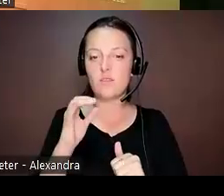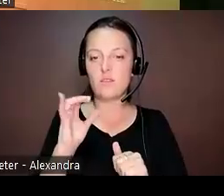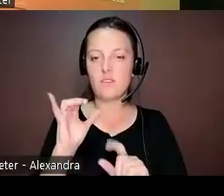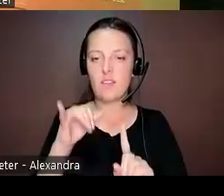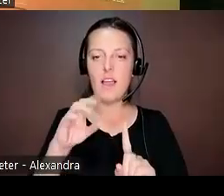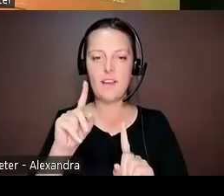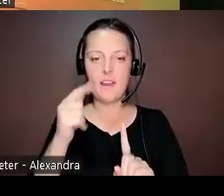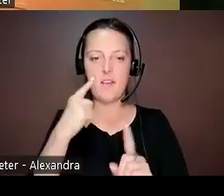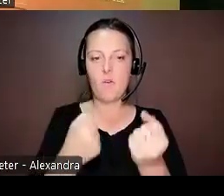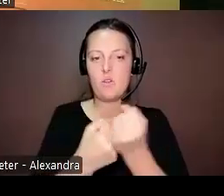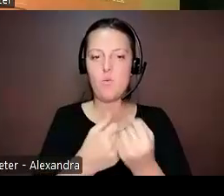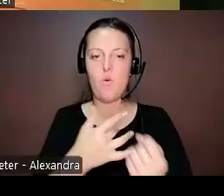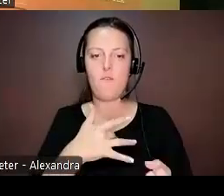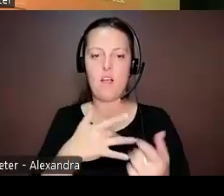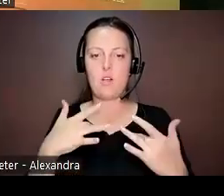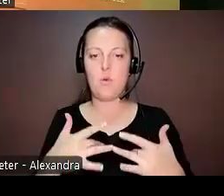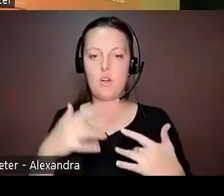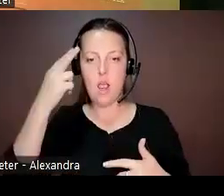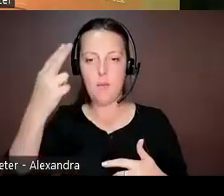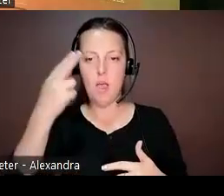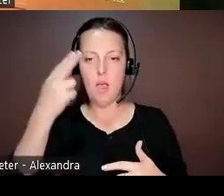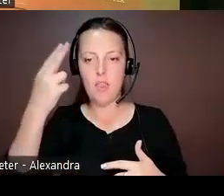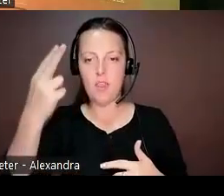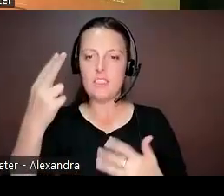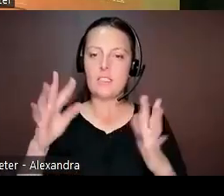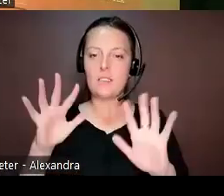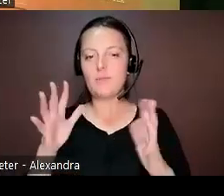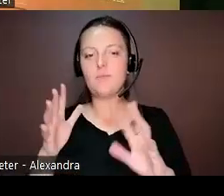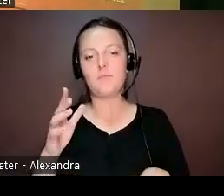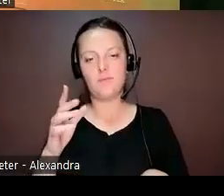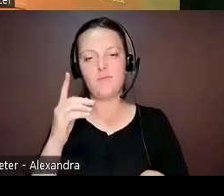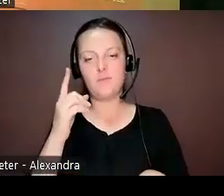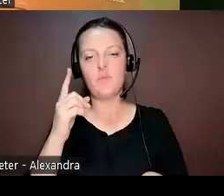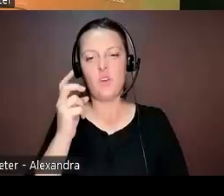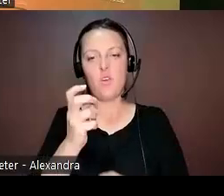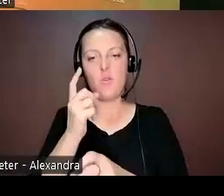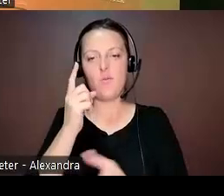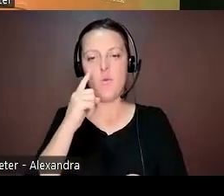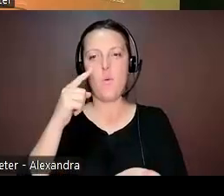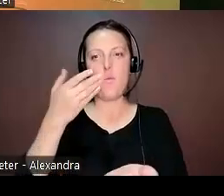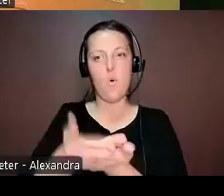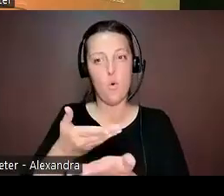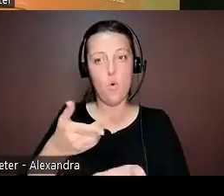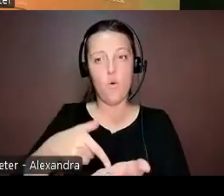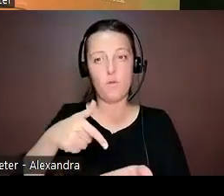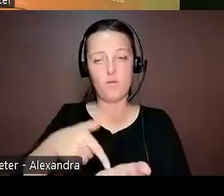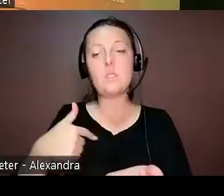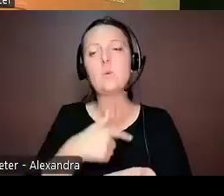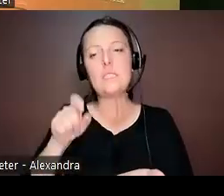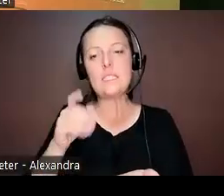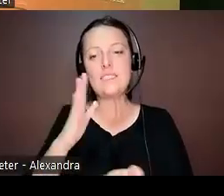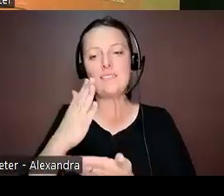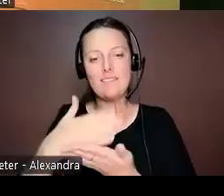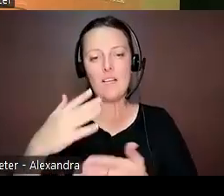prove that this entity exists, then we should have some kind of prospective testing,